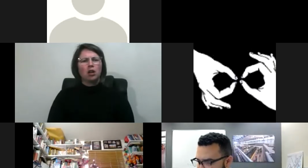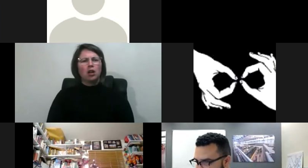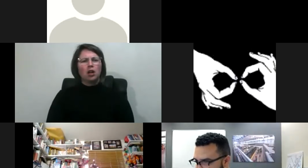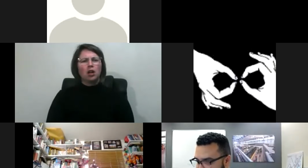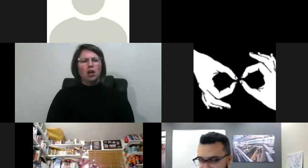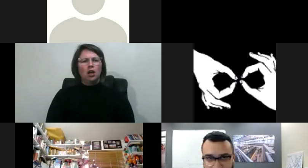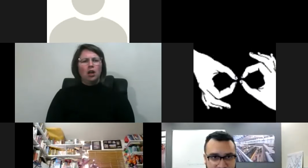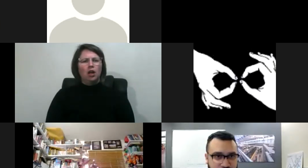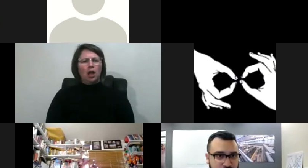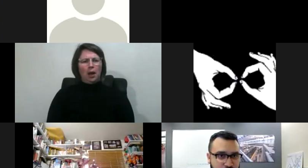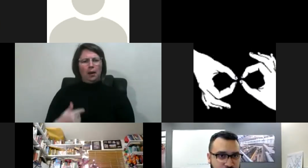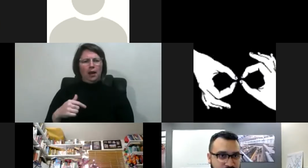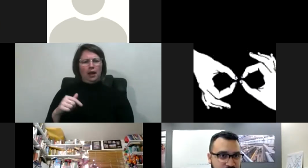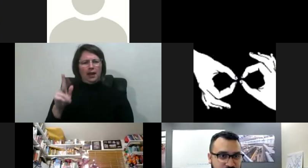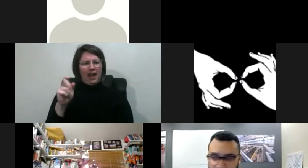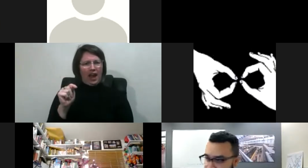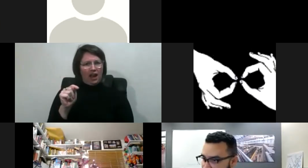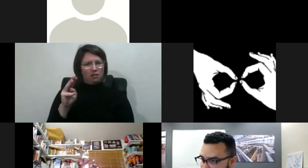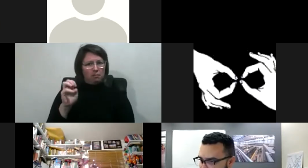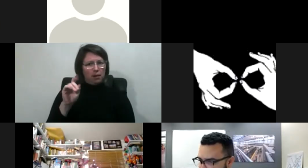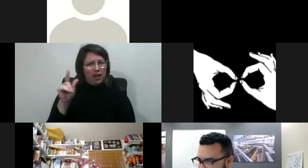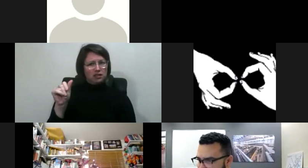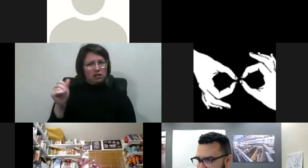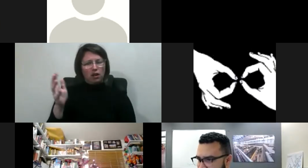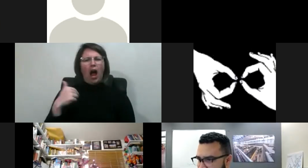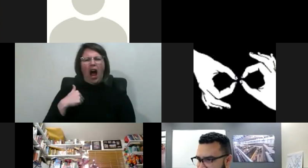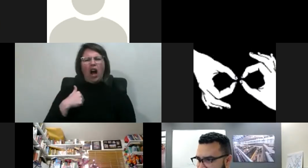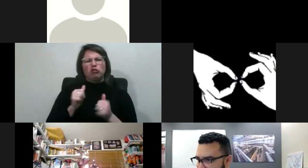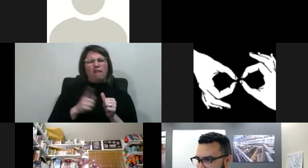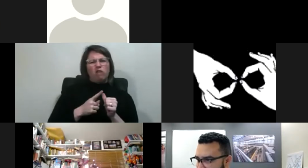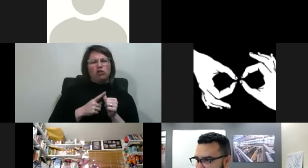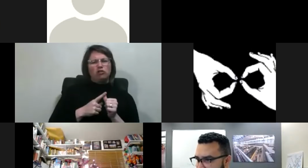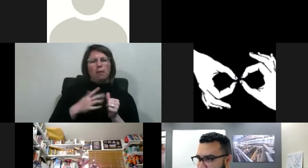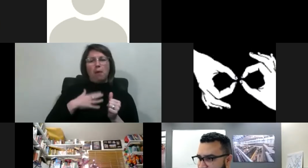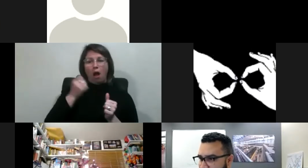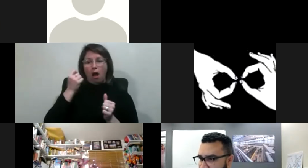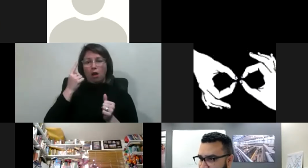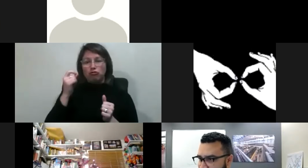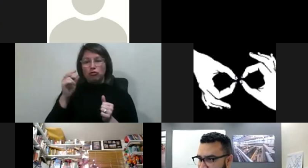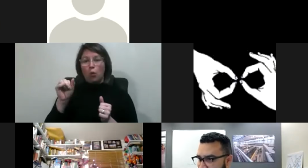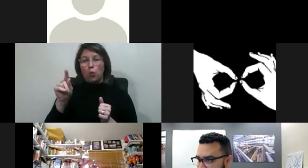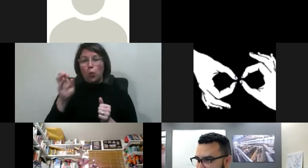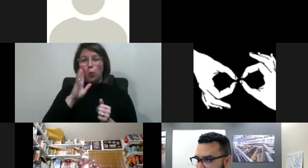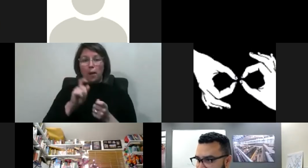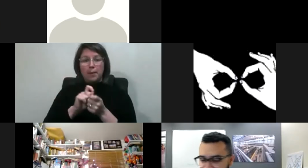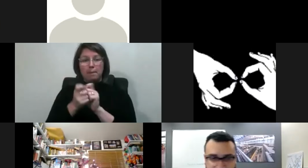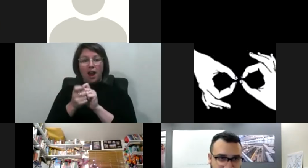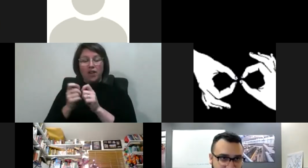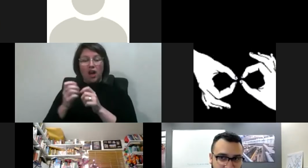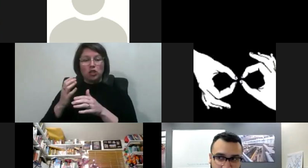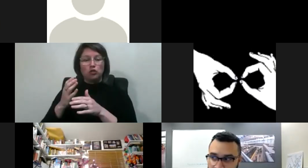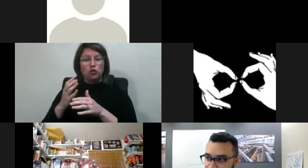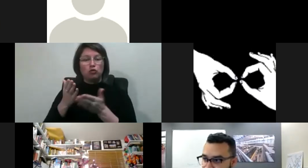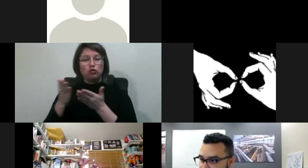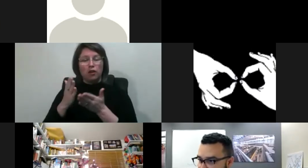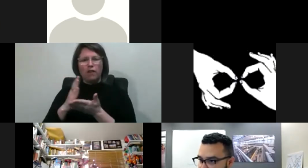I guess I'll take a quick stab, and Kat or Melissa, you could step in. But my understanding here is that the route will be modified to serve a portion of Billings